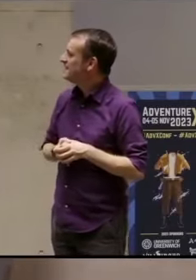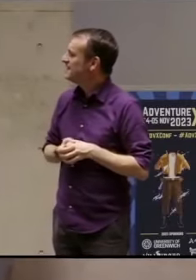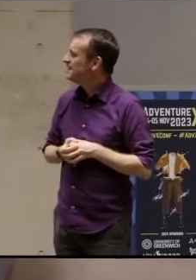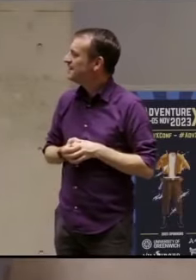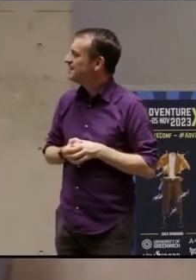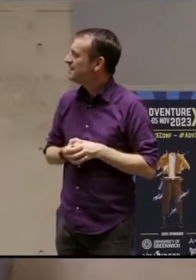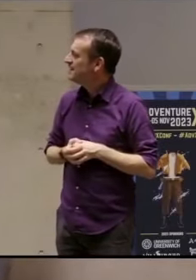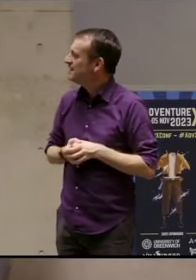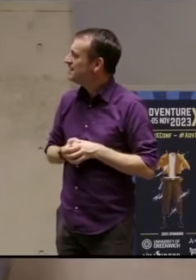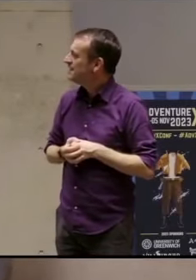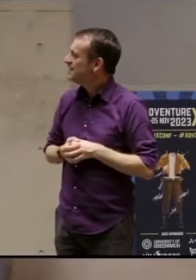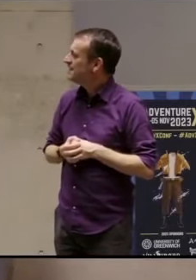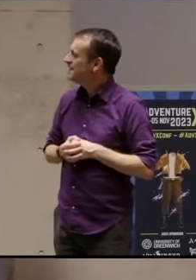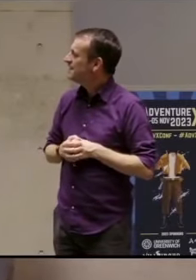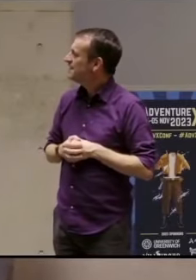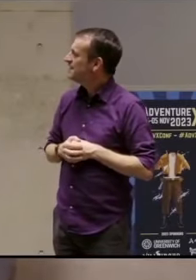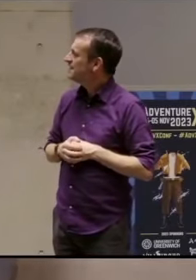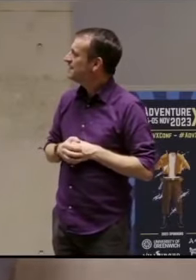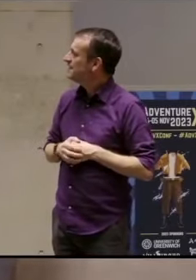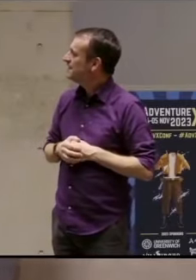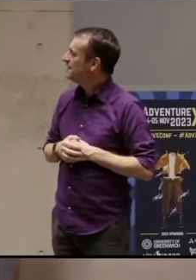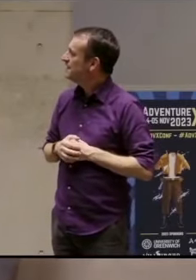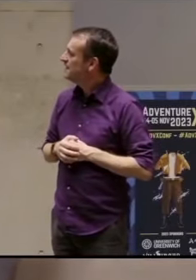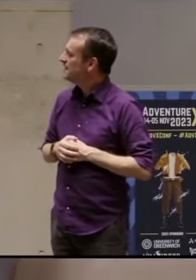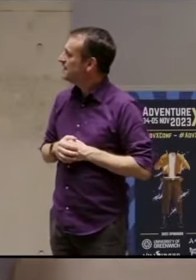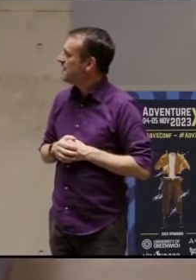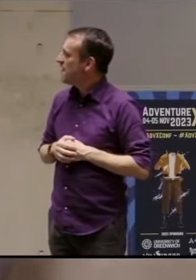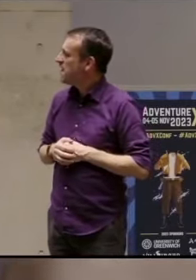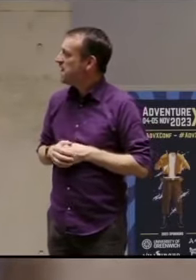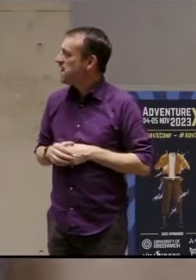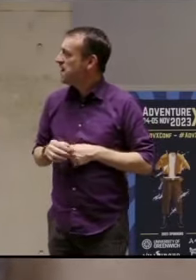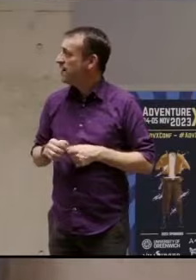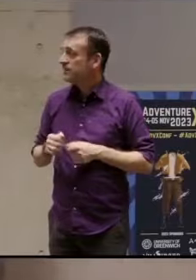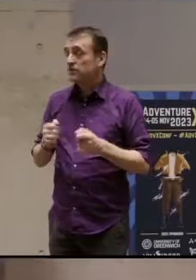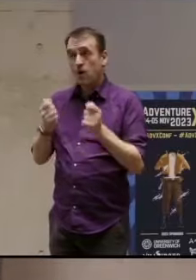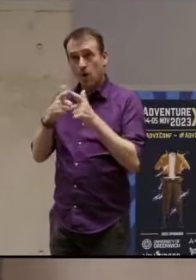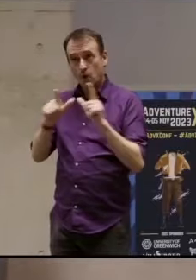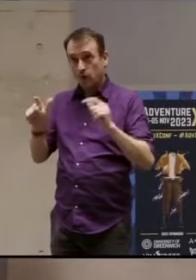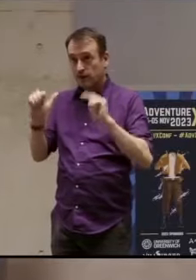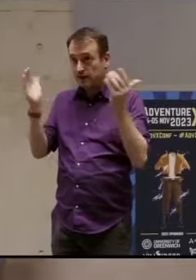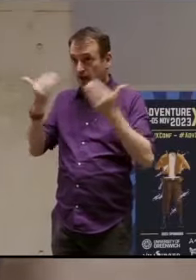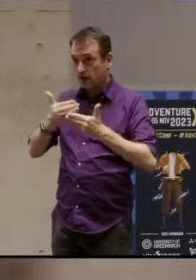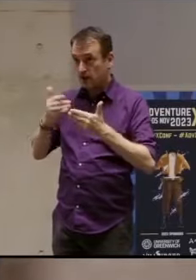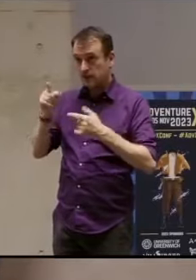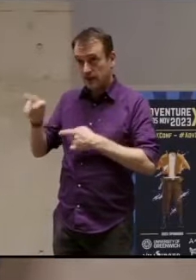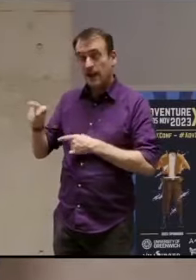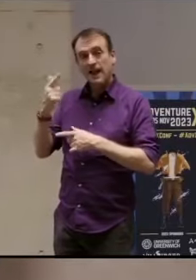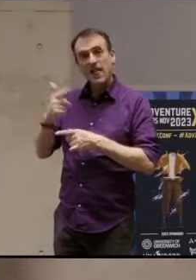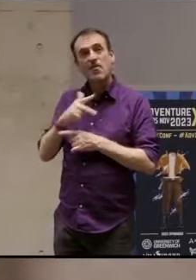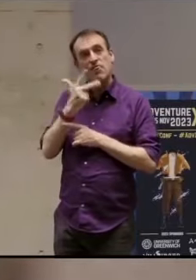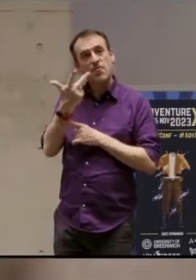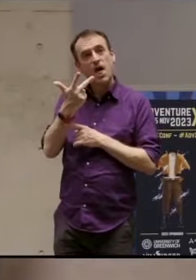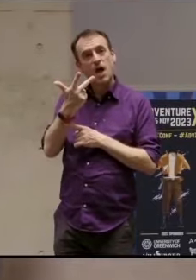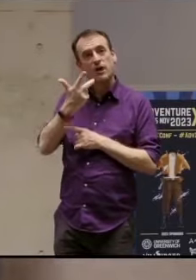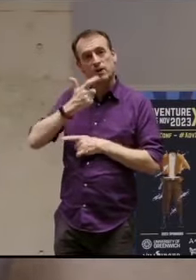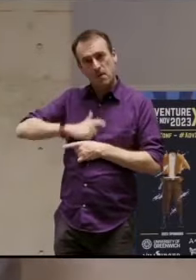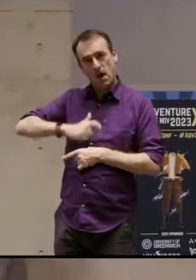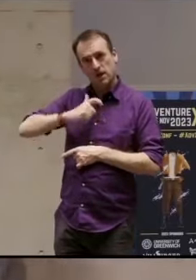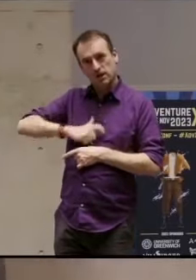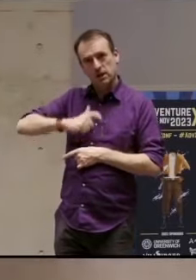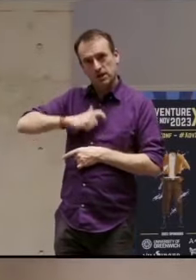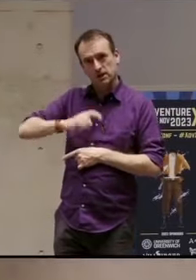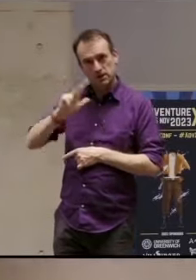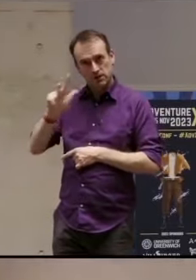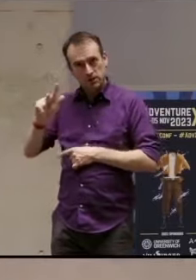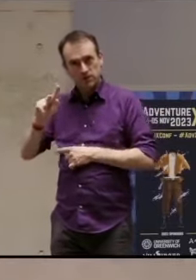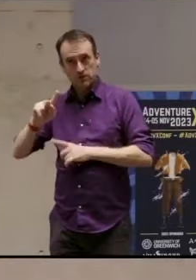Yeah, the third Atari 8-bit title of Pantola welcomes the return to the first-person camera. Continues the story of Klonfa